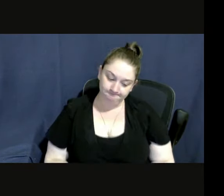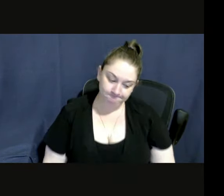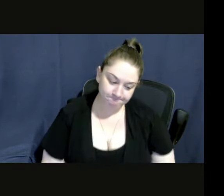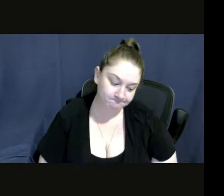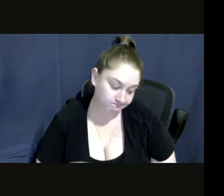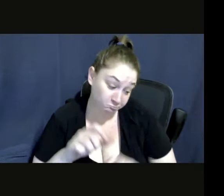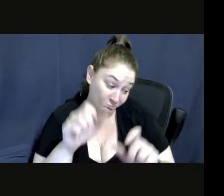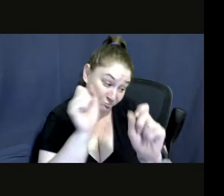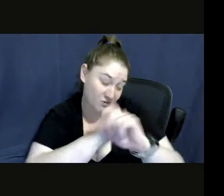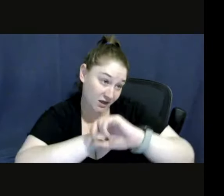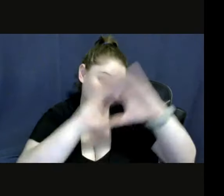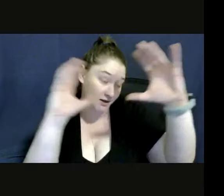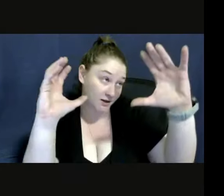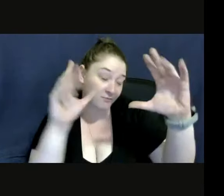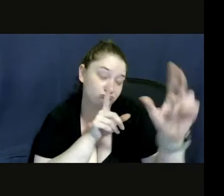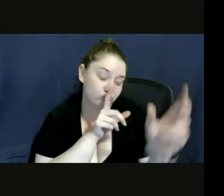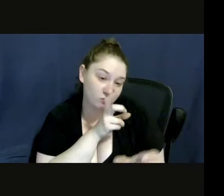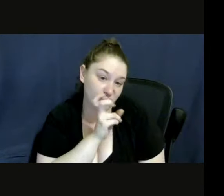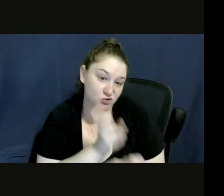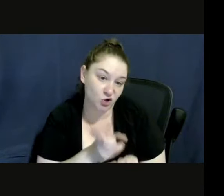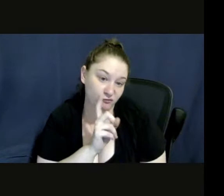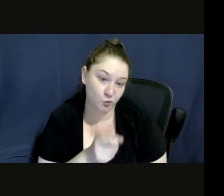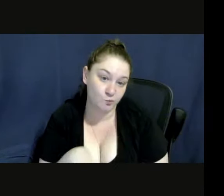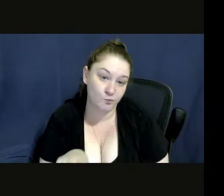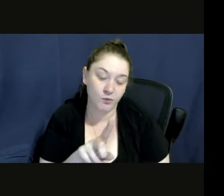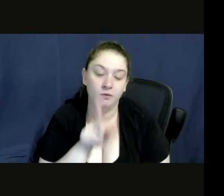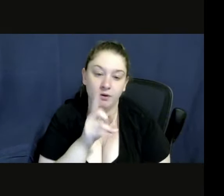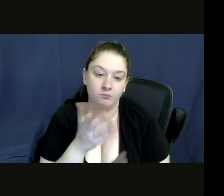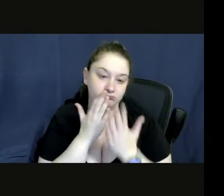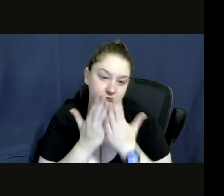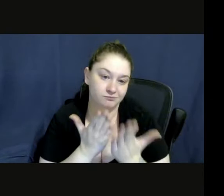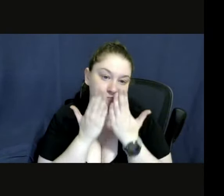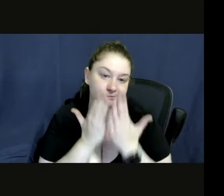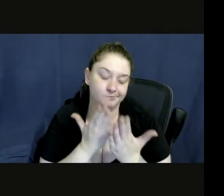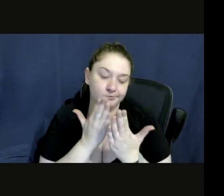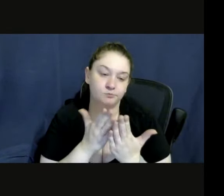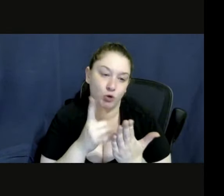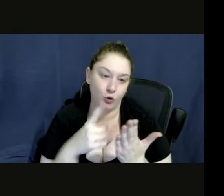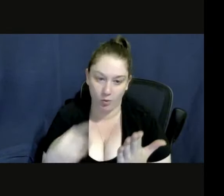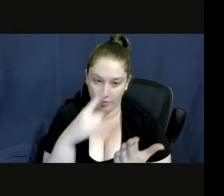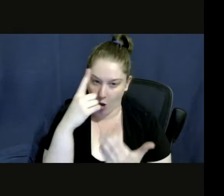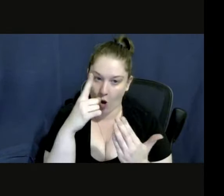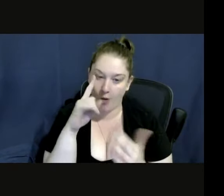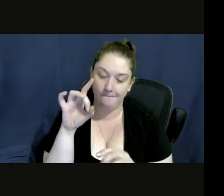imagine how difficult that was. And I really appreciate the thoughtful work that you all put in.